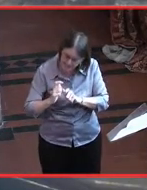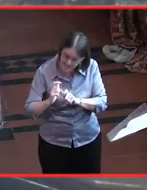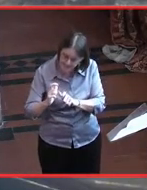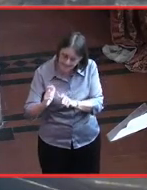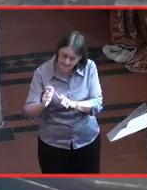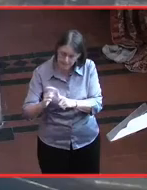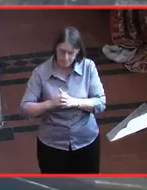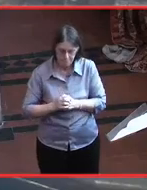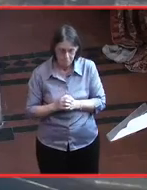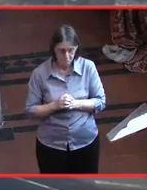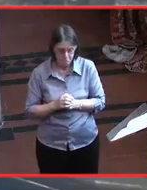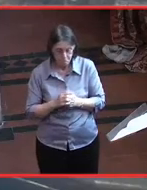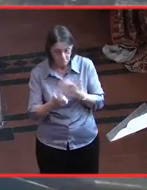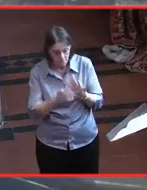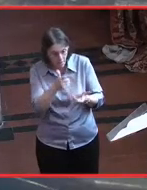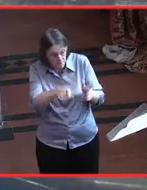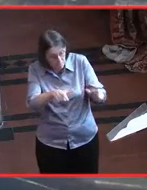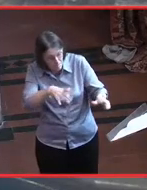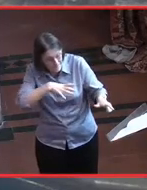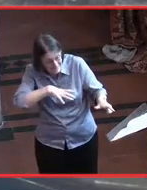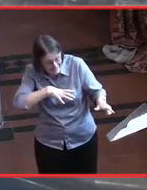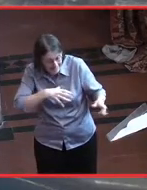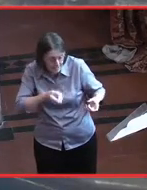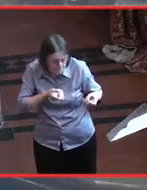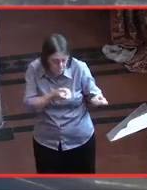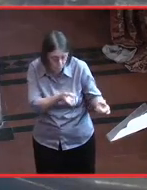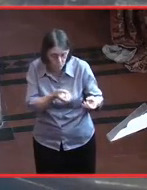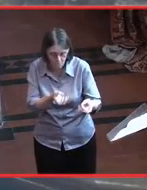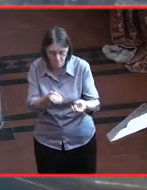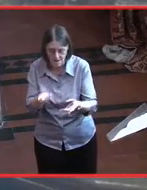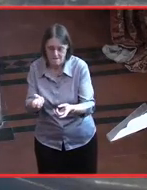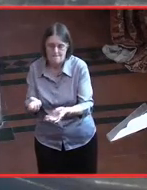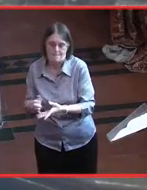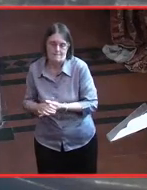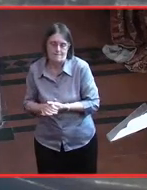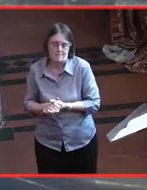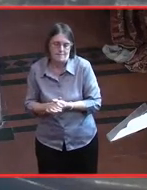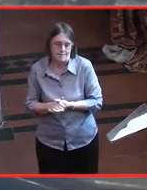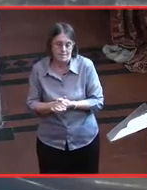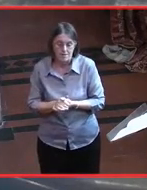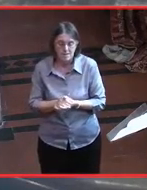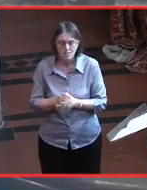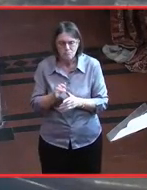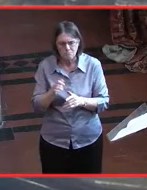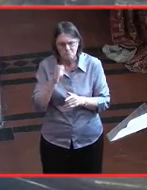Contribute to the needs of the saints. Extend hospitality to strangers.